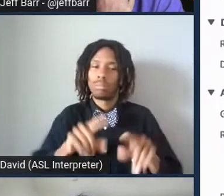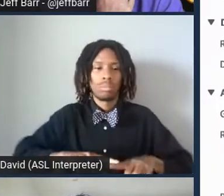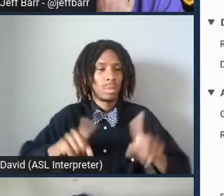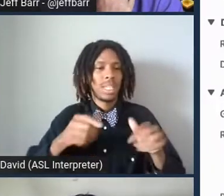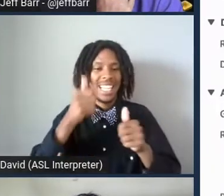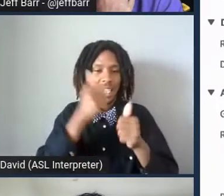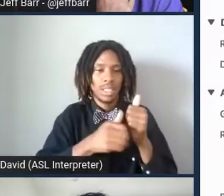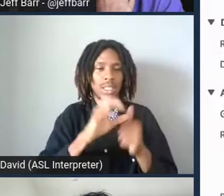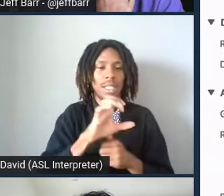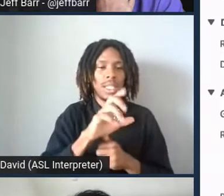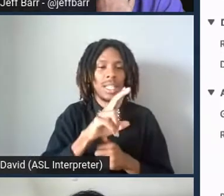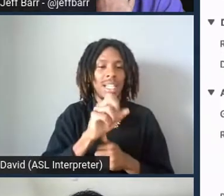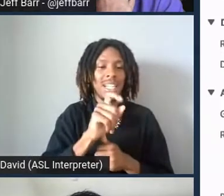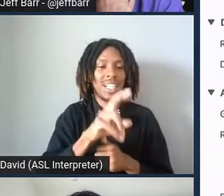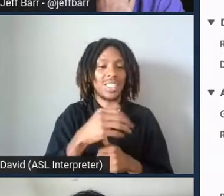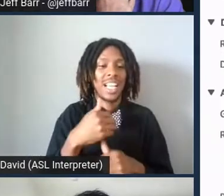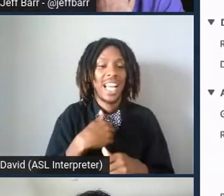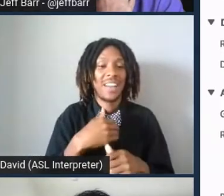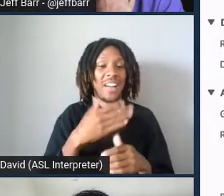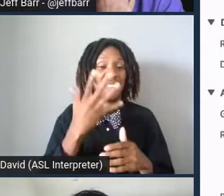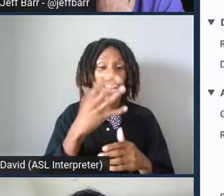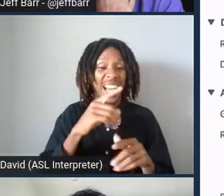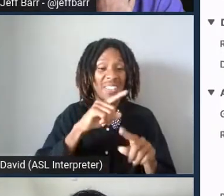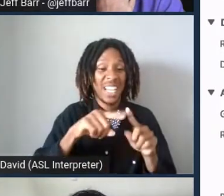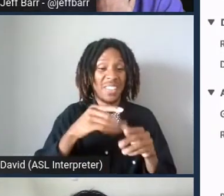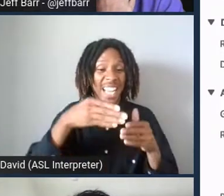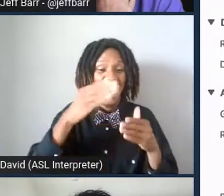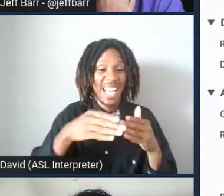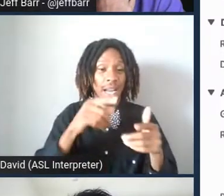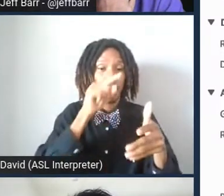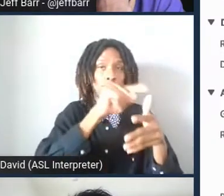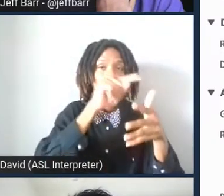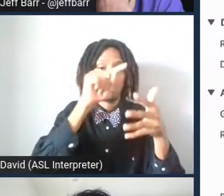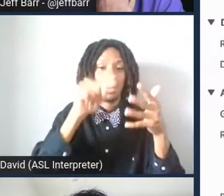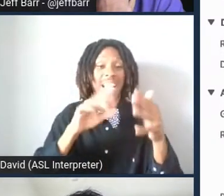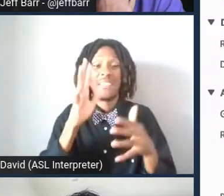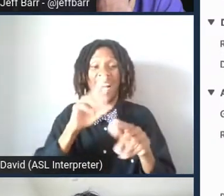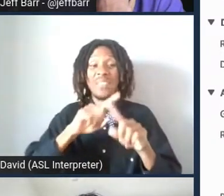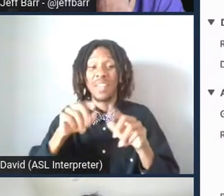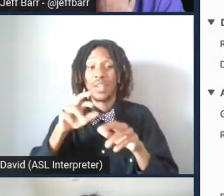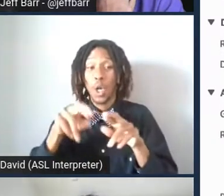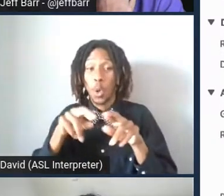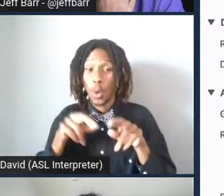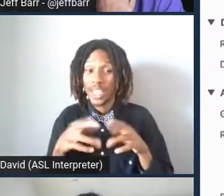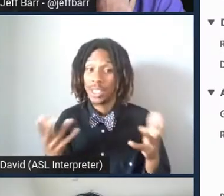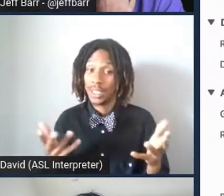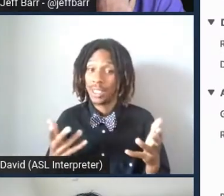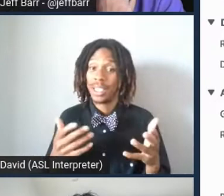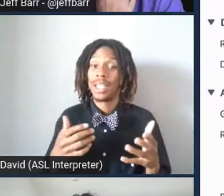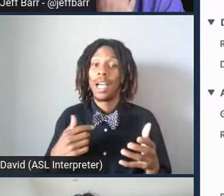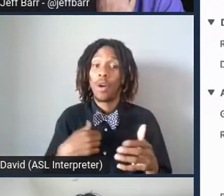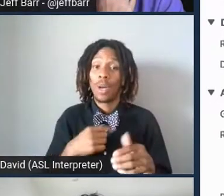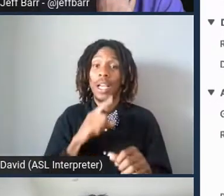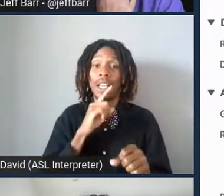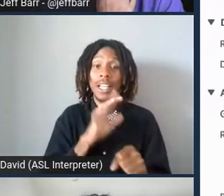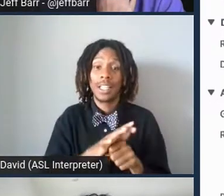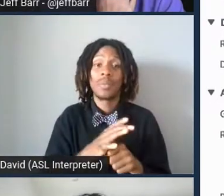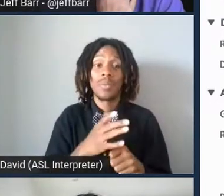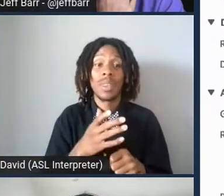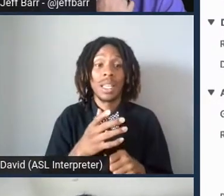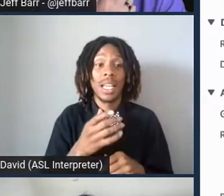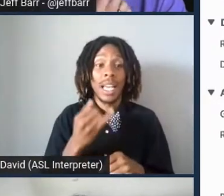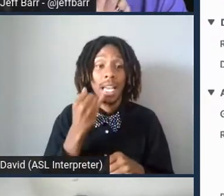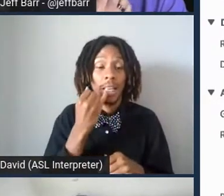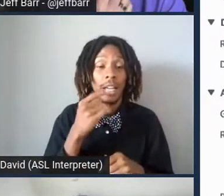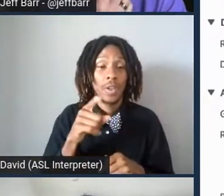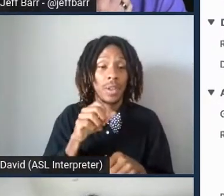has five different endpoints in five different regions. And we guarantee that as long as you can send